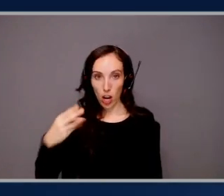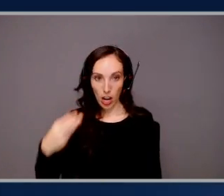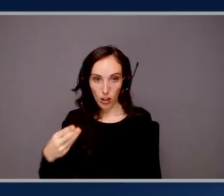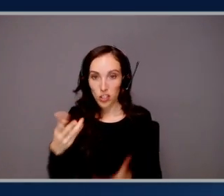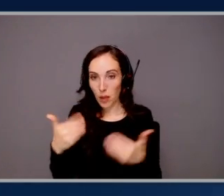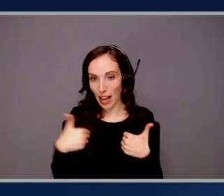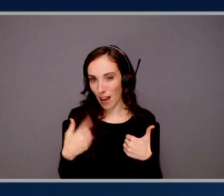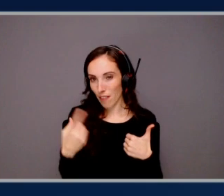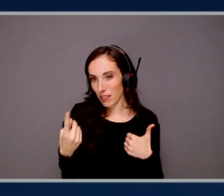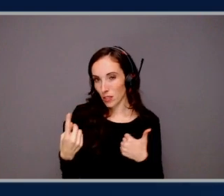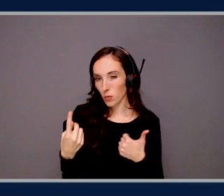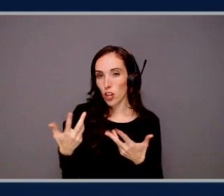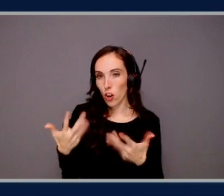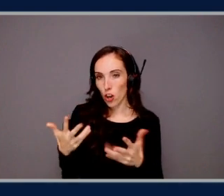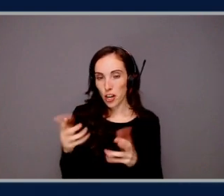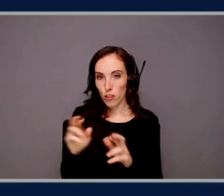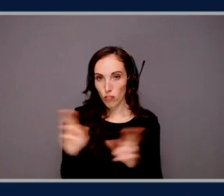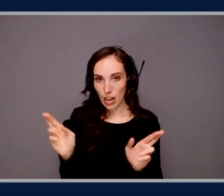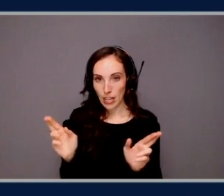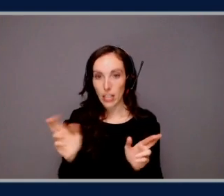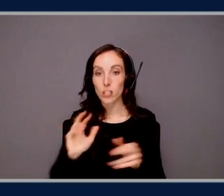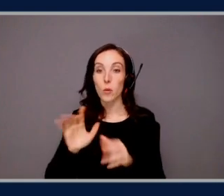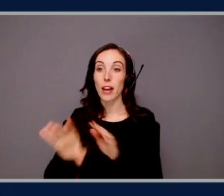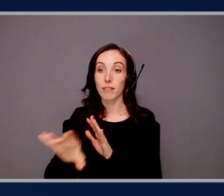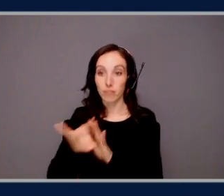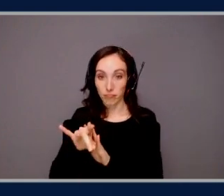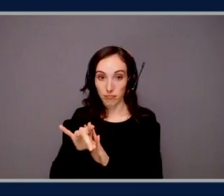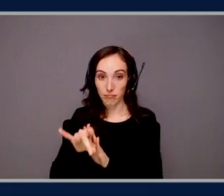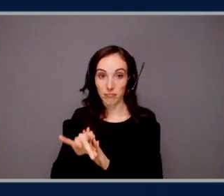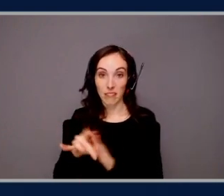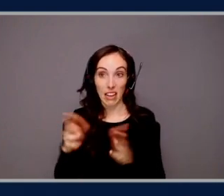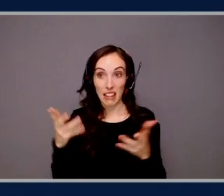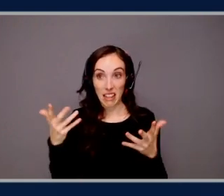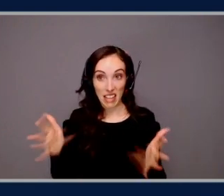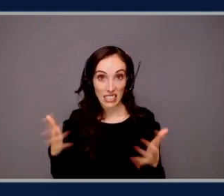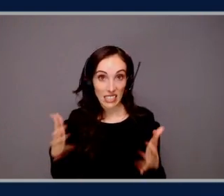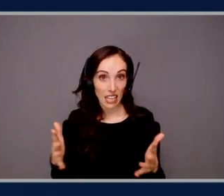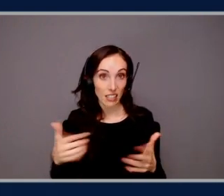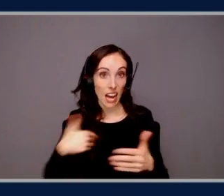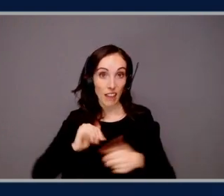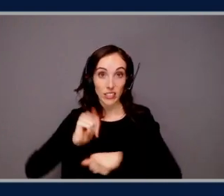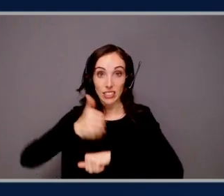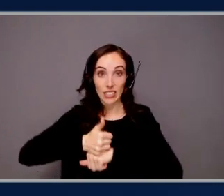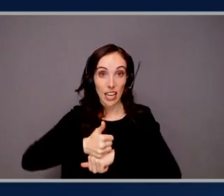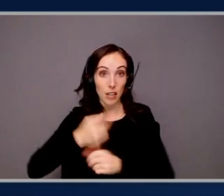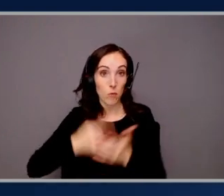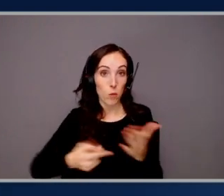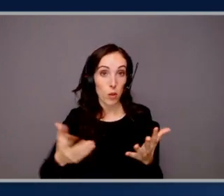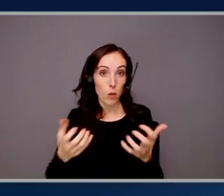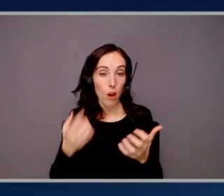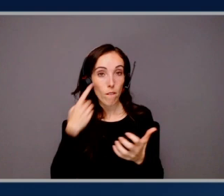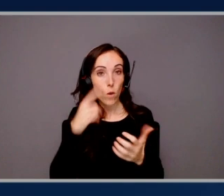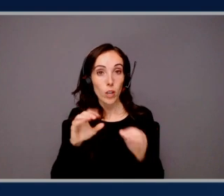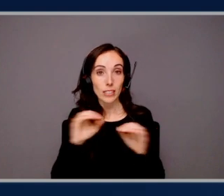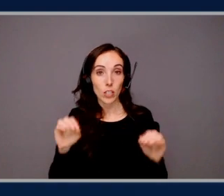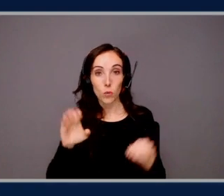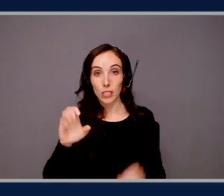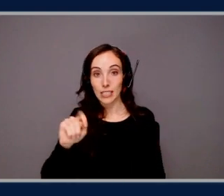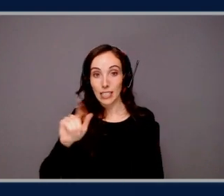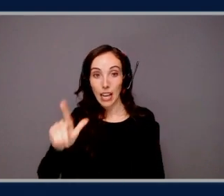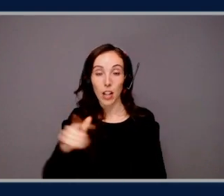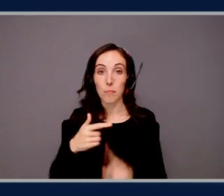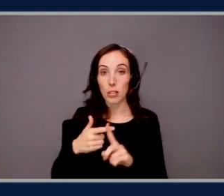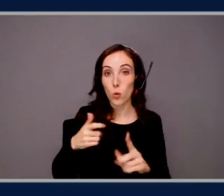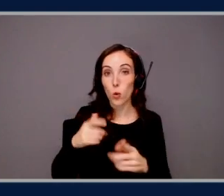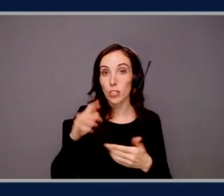part here, right? I set that. And now that's it. I basically set up what I want for my zero-ETL. My source, my tables that I'm interested in. Here's